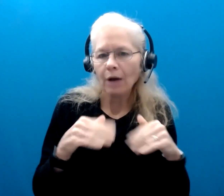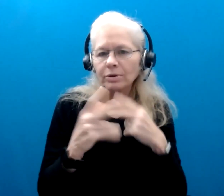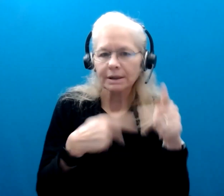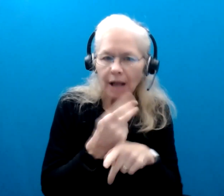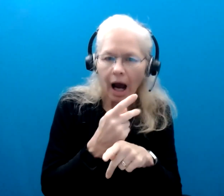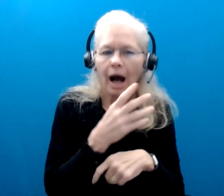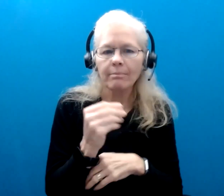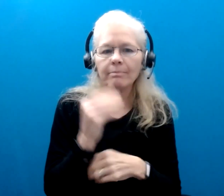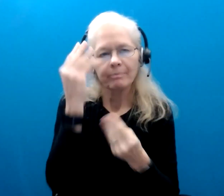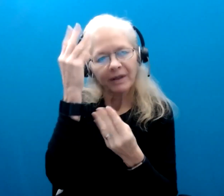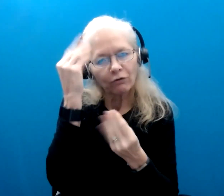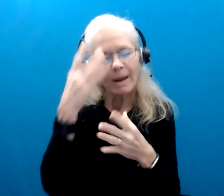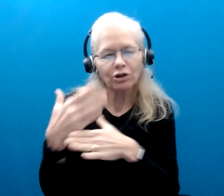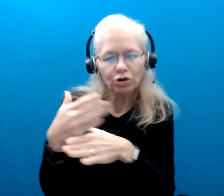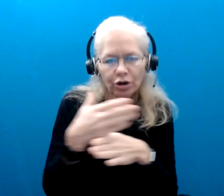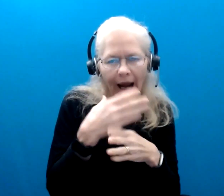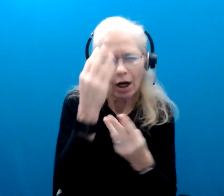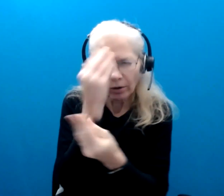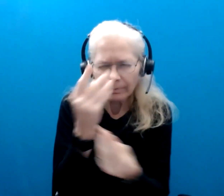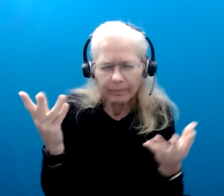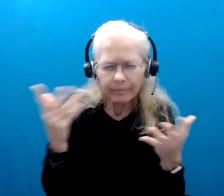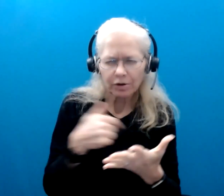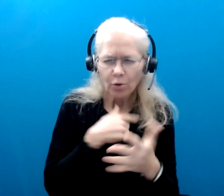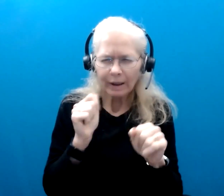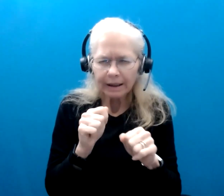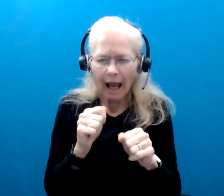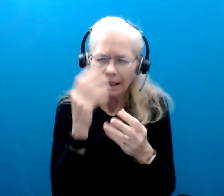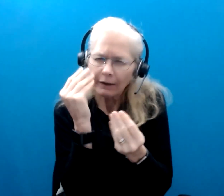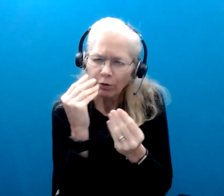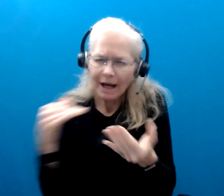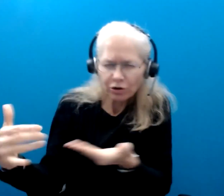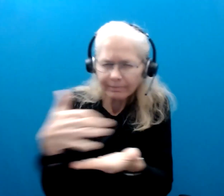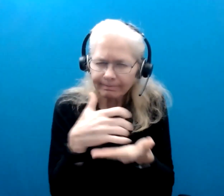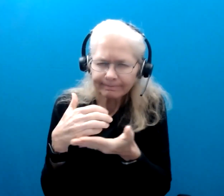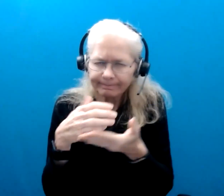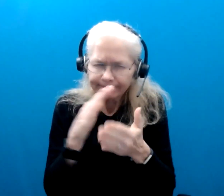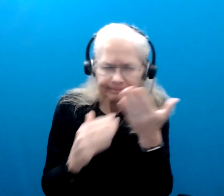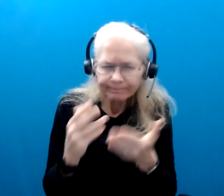have that data to build on. At the end, we asked if there were